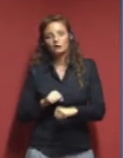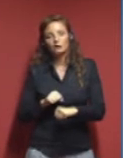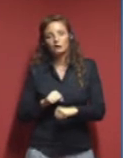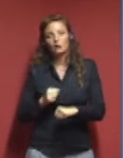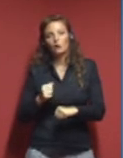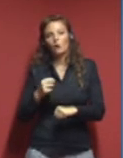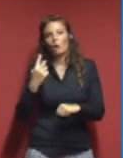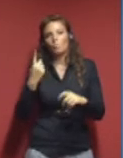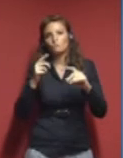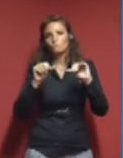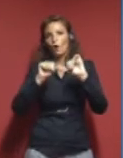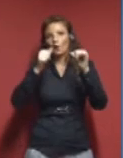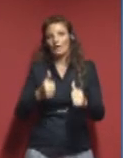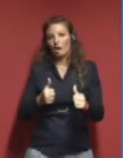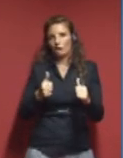cutting,